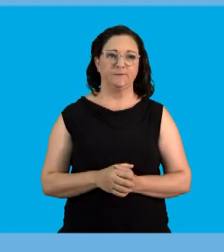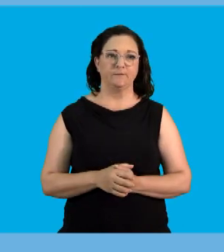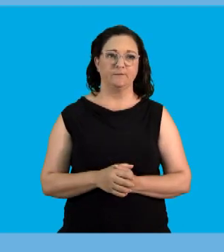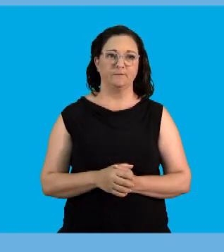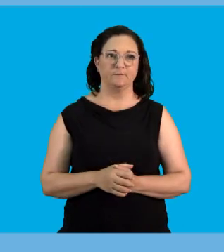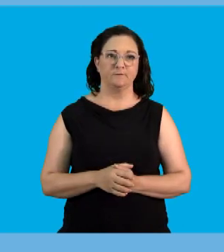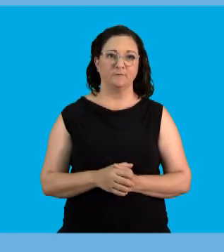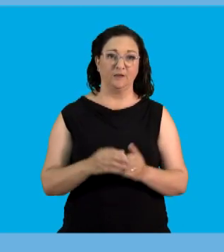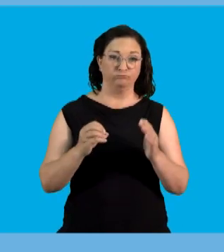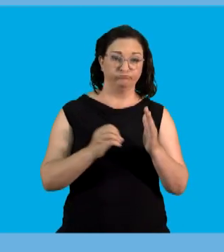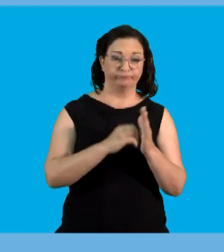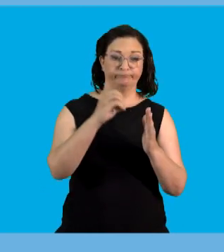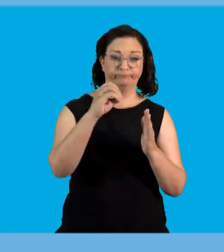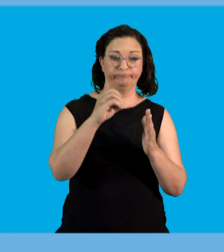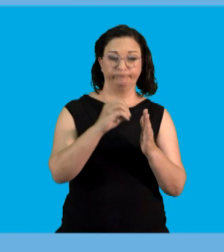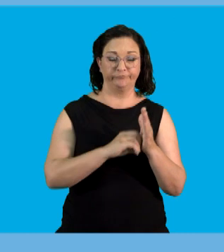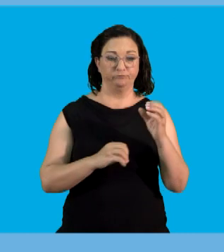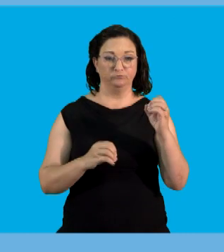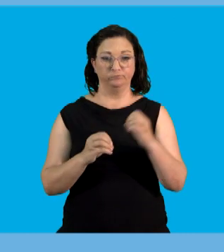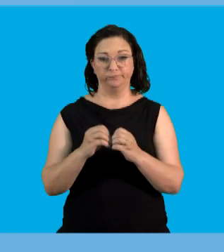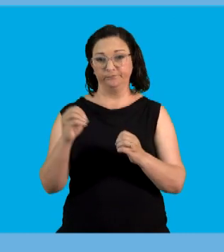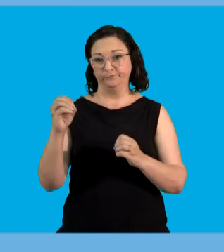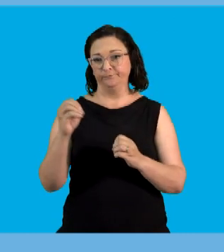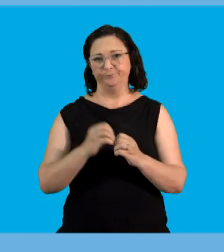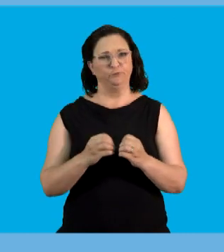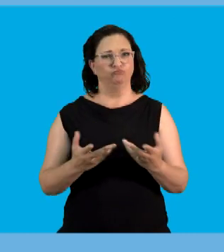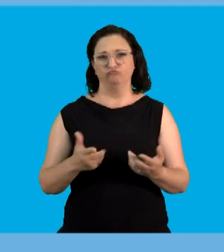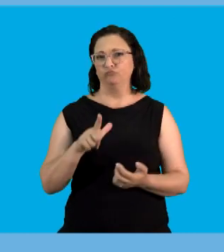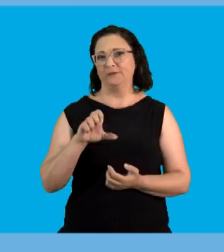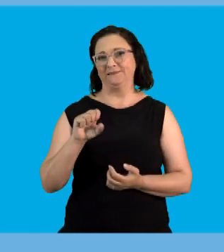So, there's going to be less collisions.